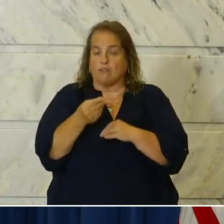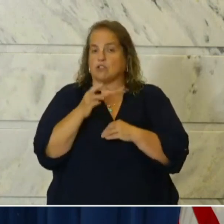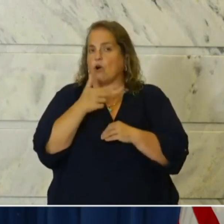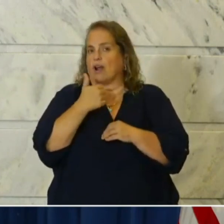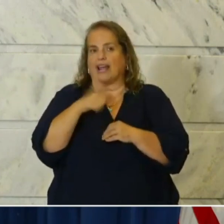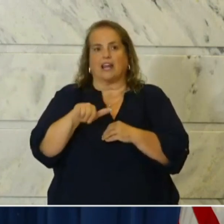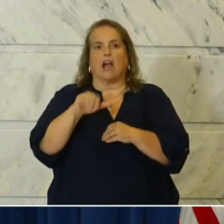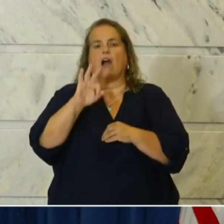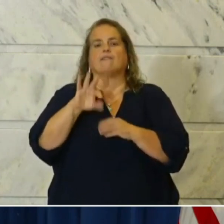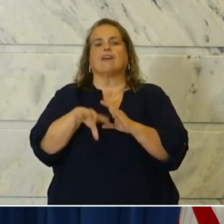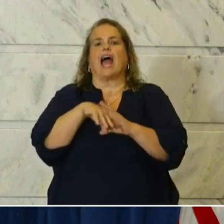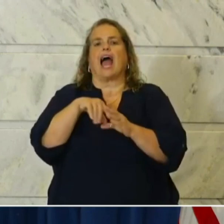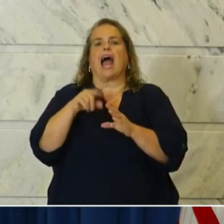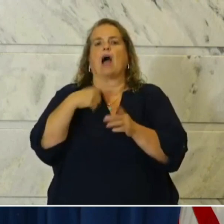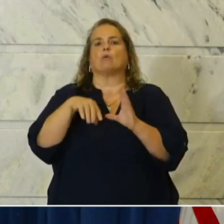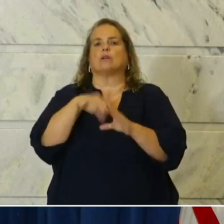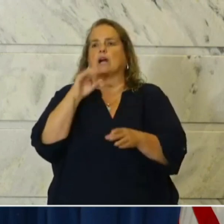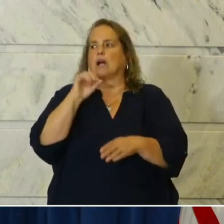proceedings.